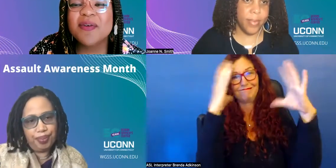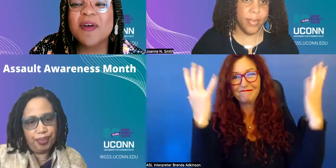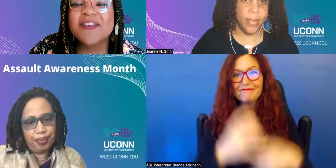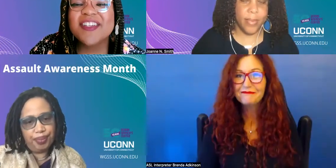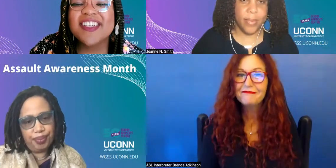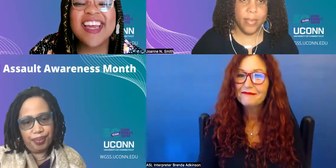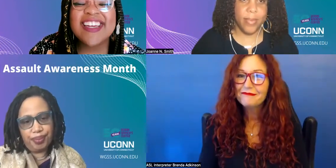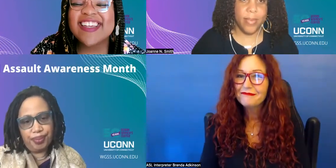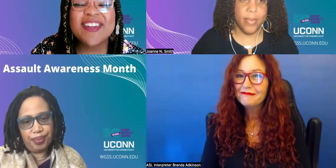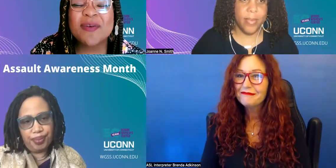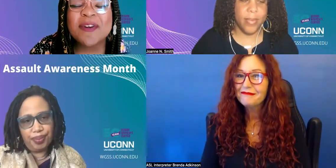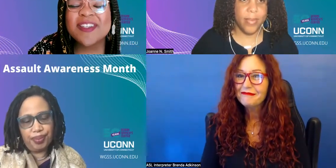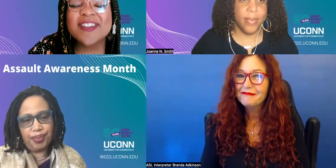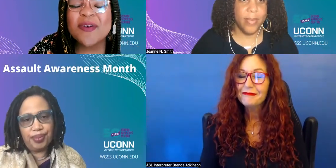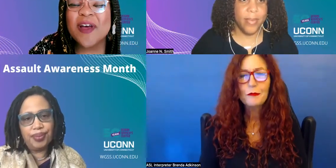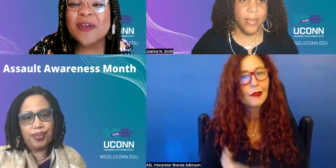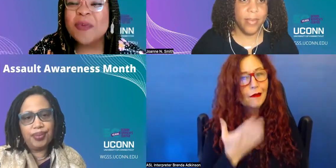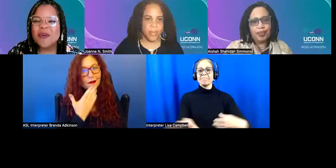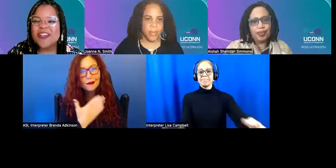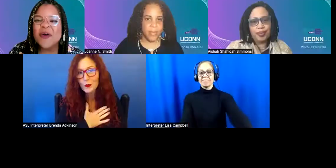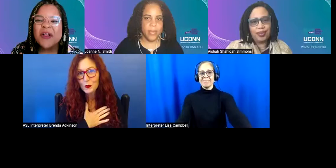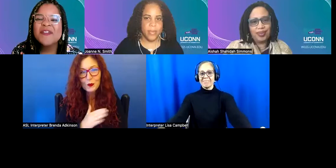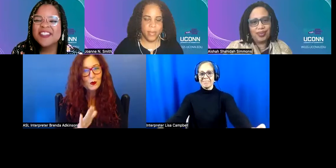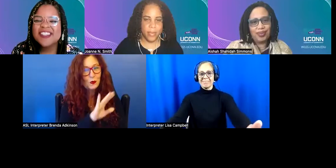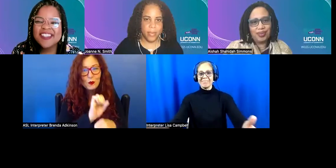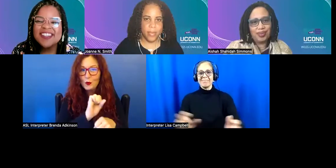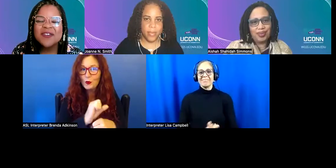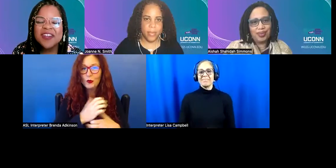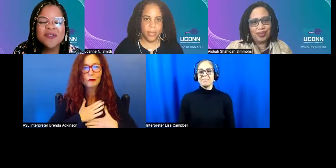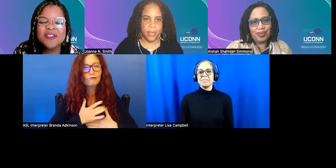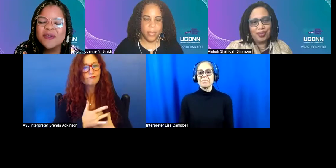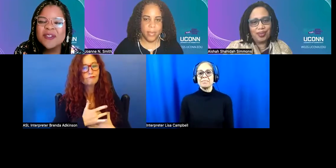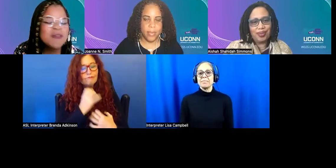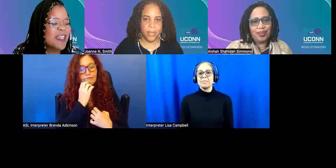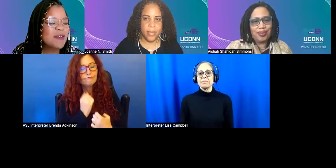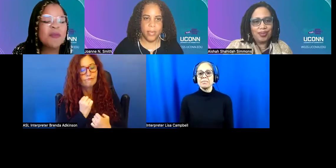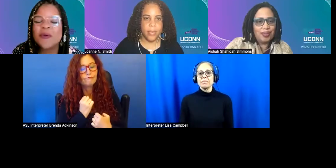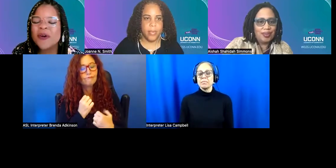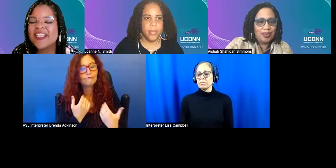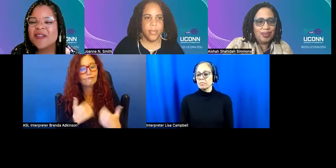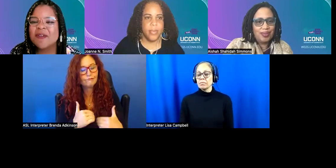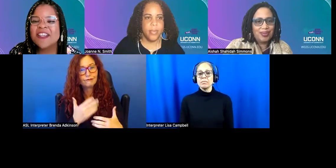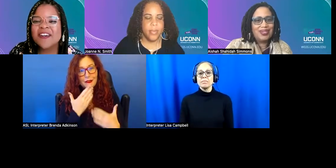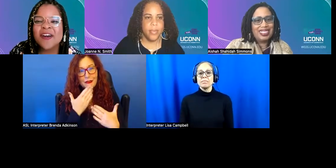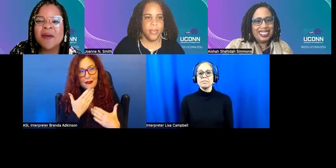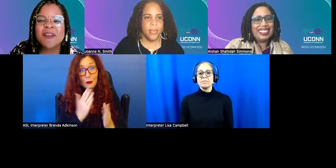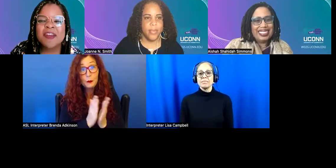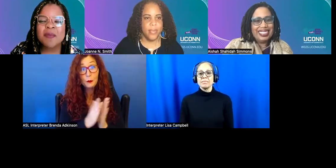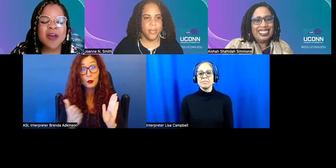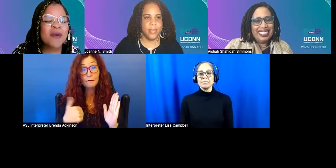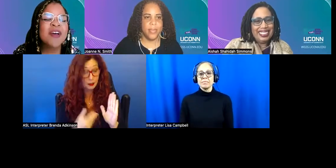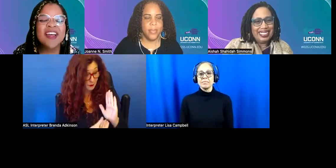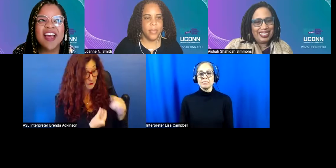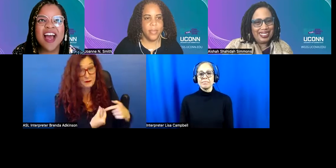Thank you so much. And your work is so valuable to all of us and does serve as a resource. I'm sitting with the book right next to me here. I'm